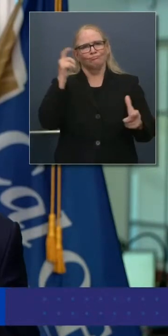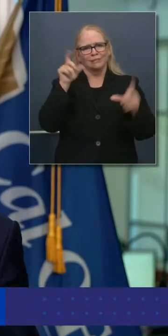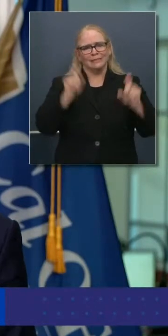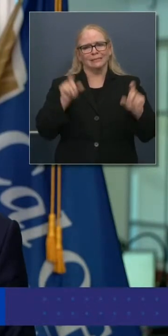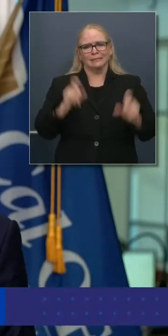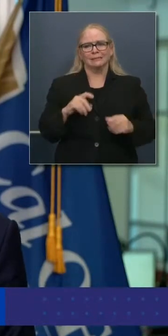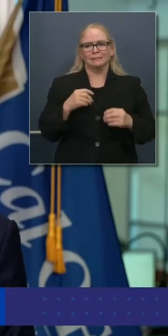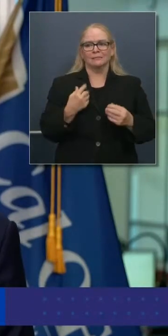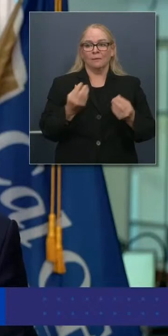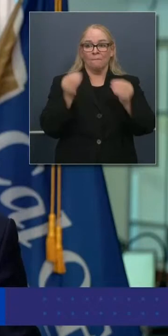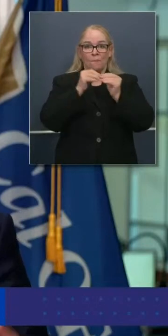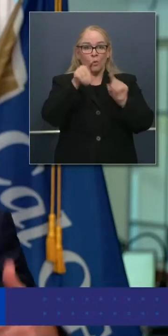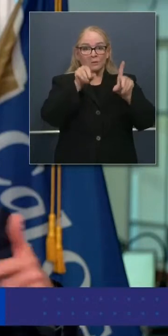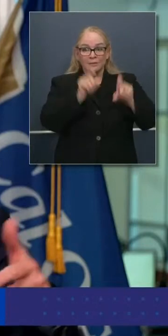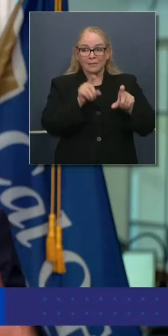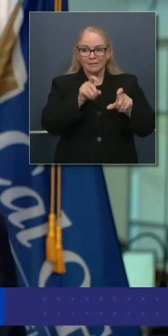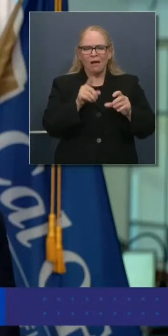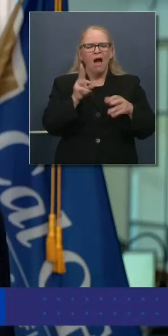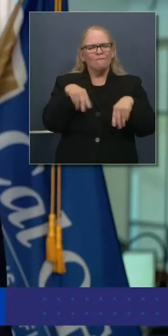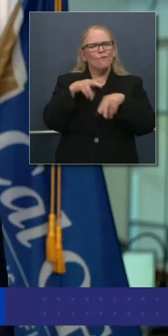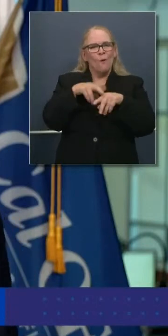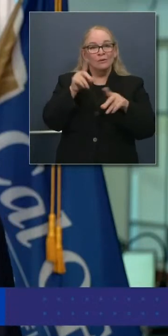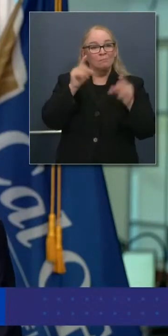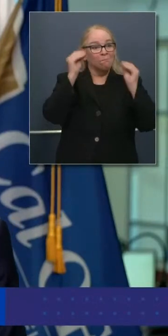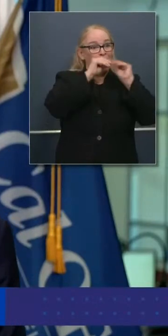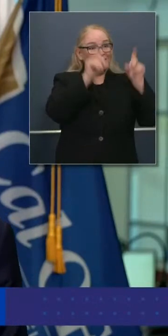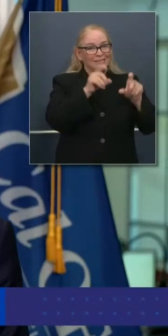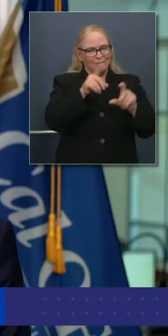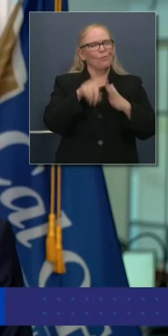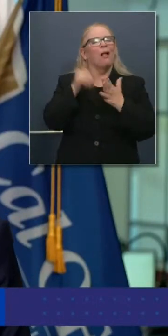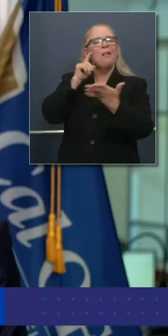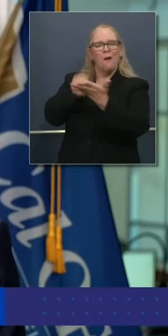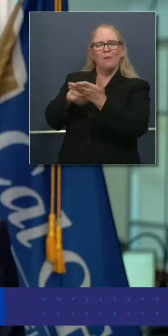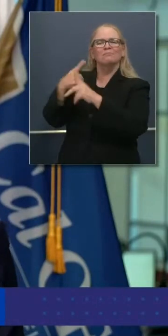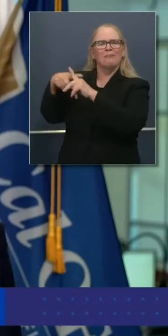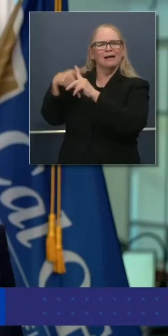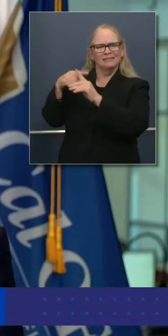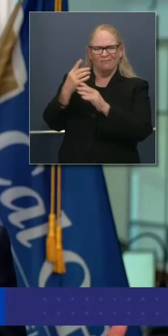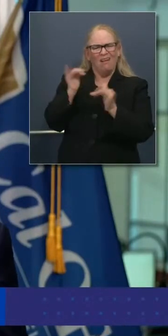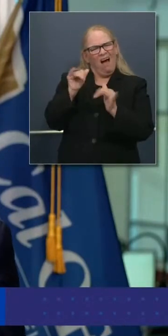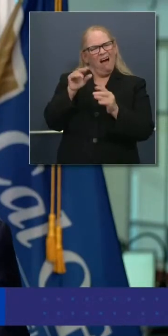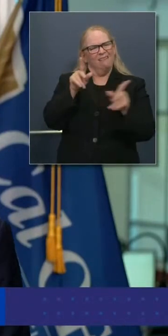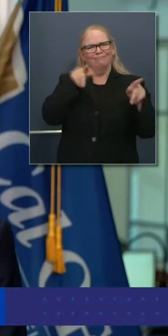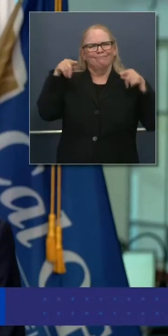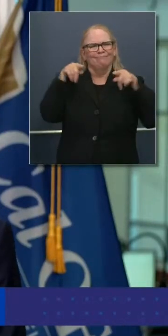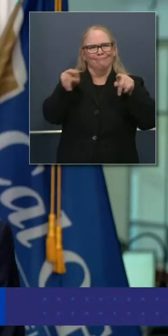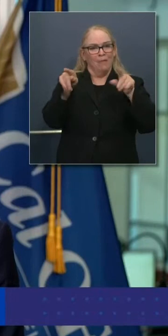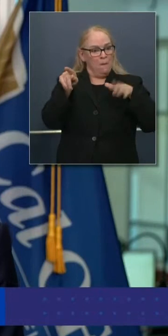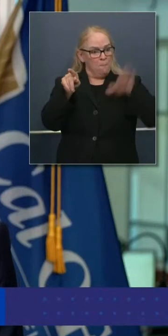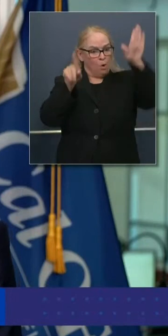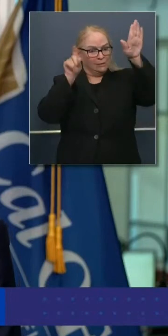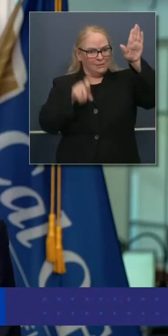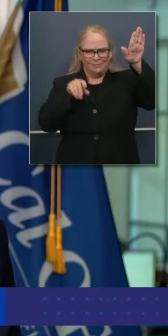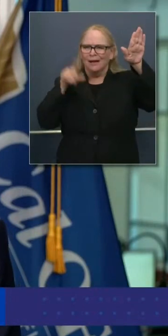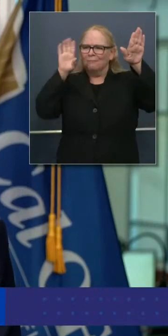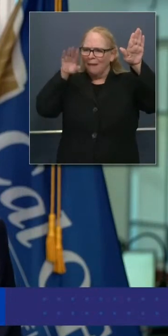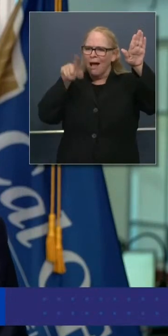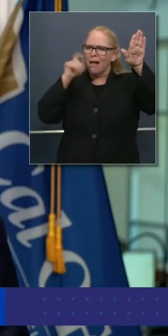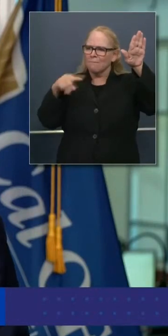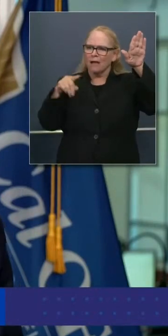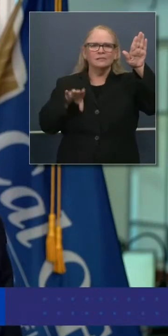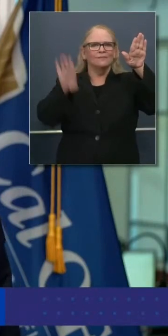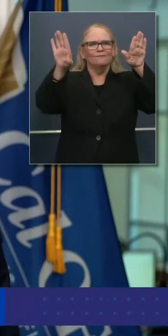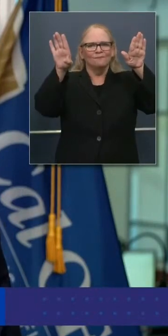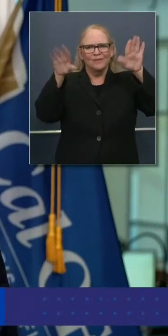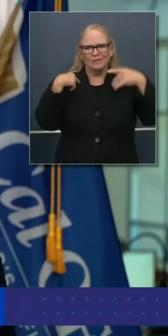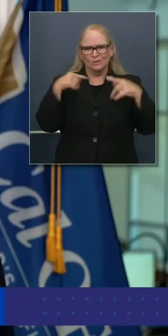absolutely true. We want to test more because we want a better sense of where the community spread is, the background infection rate in our state.